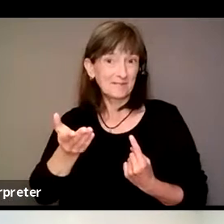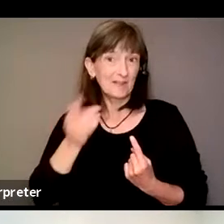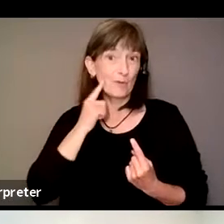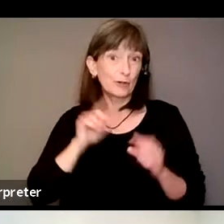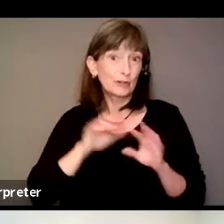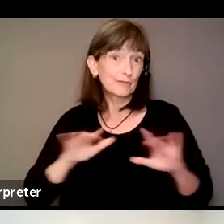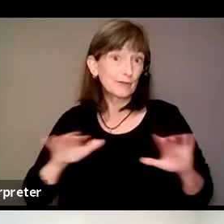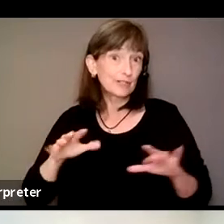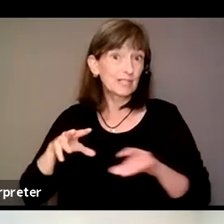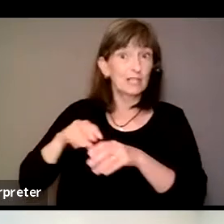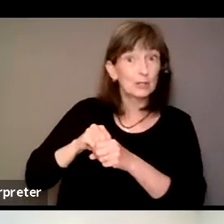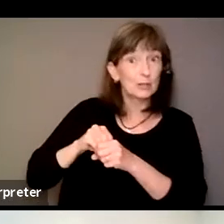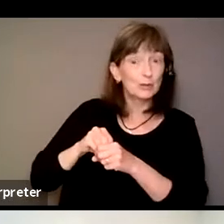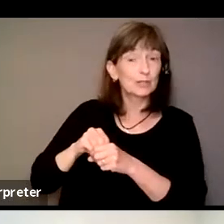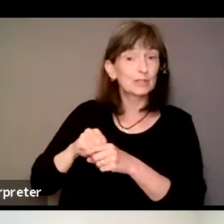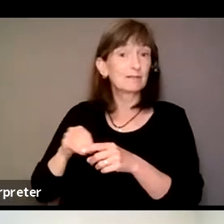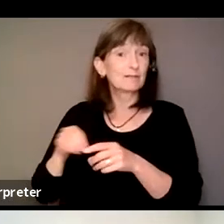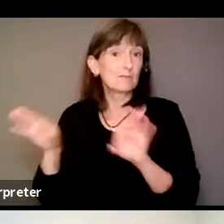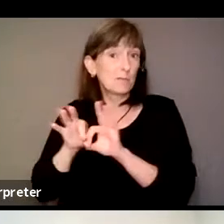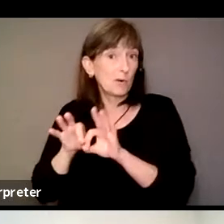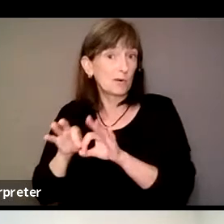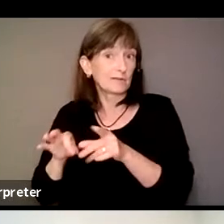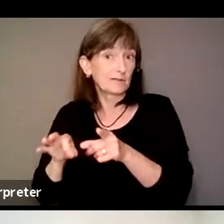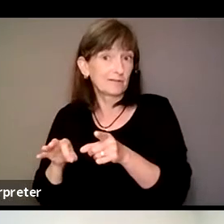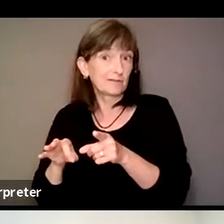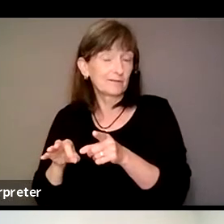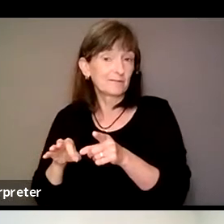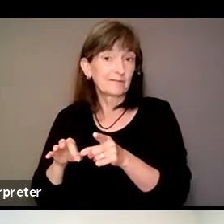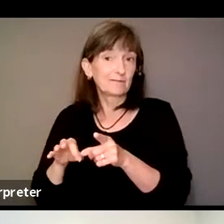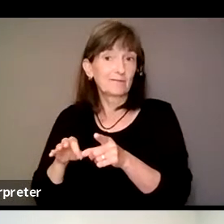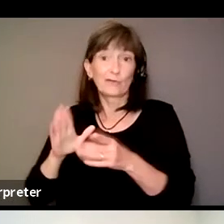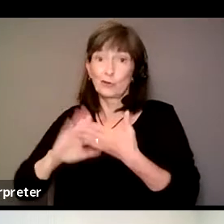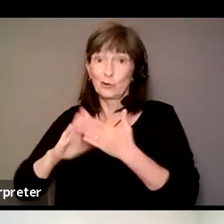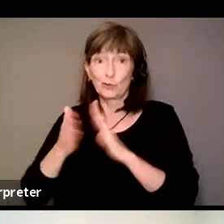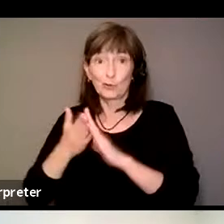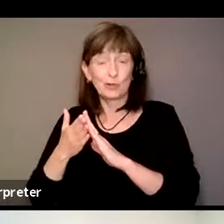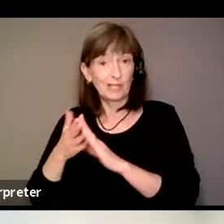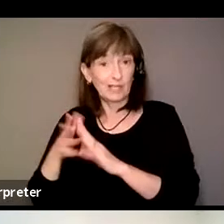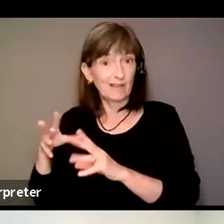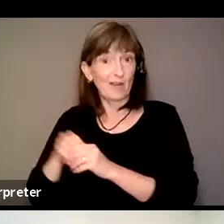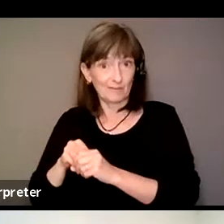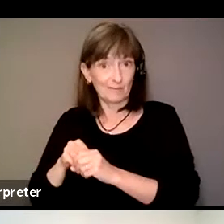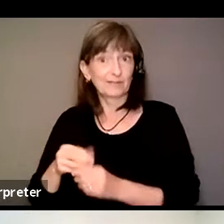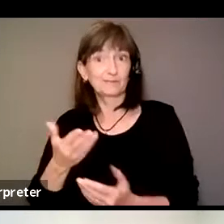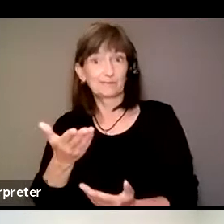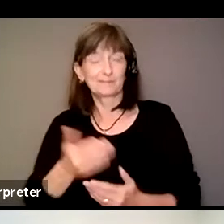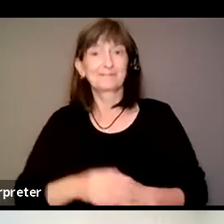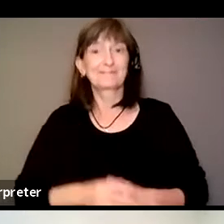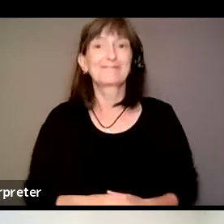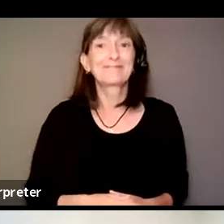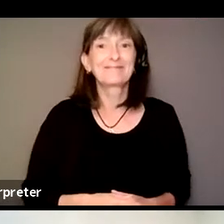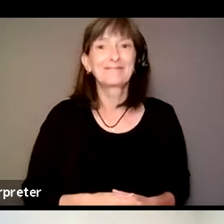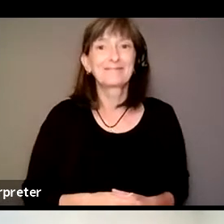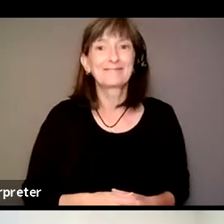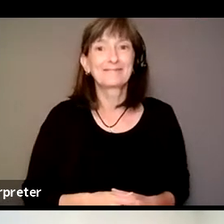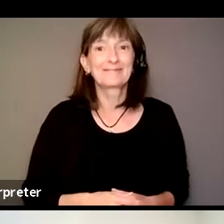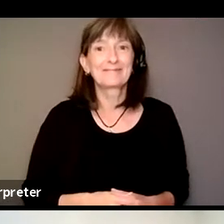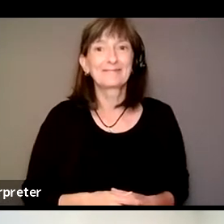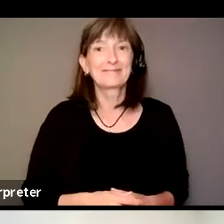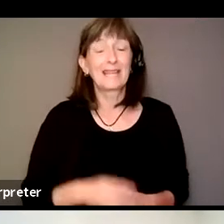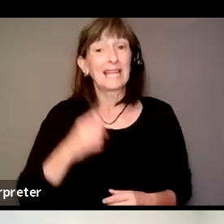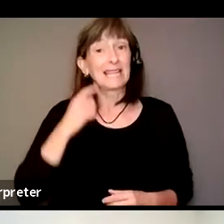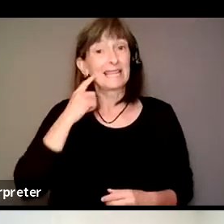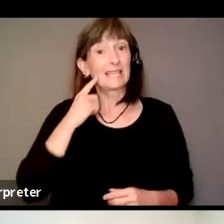and inclusion and how that reflects the goals of a community and how people should be involved. I think when it comes to running